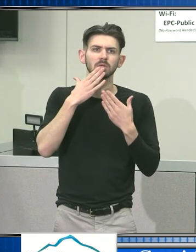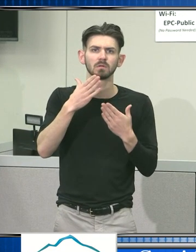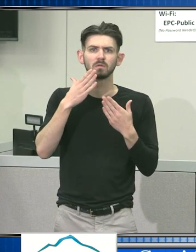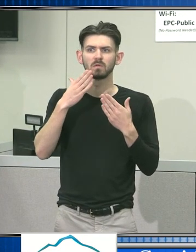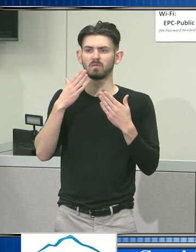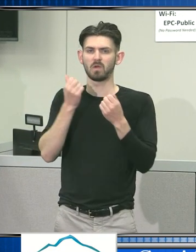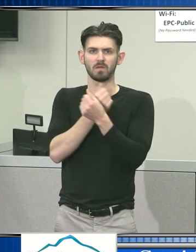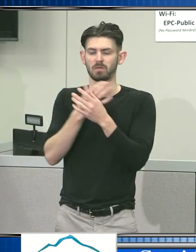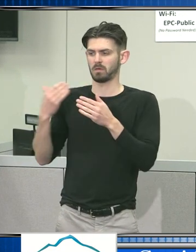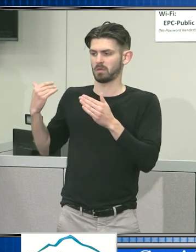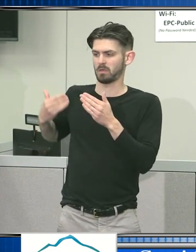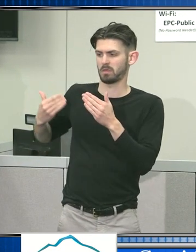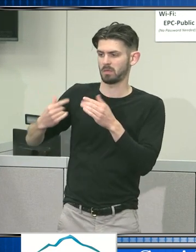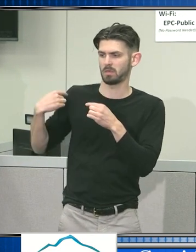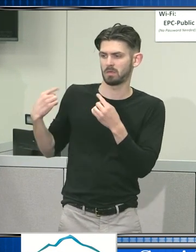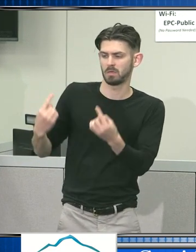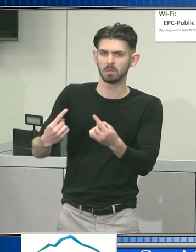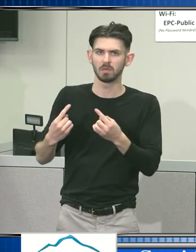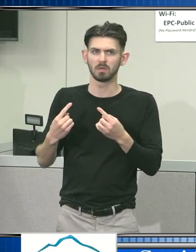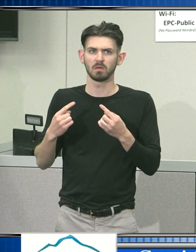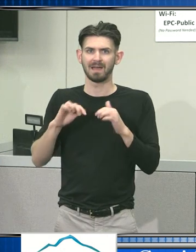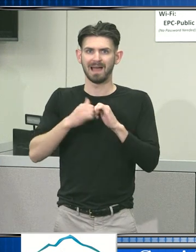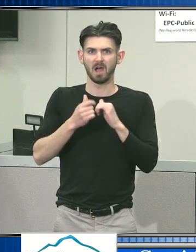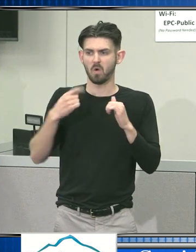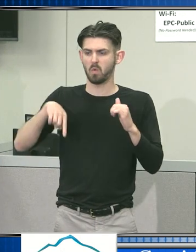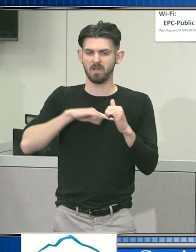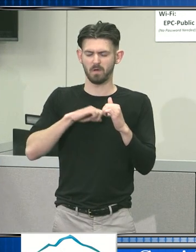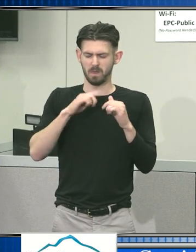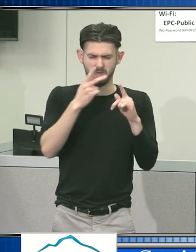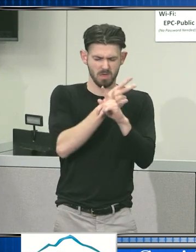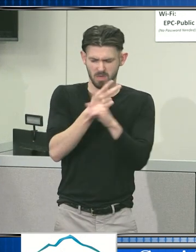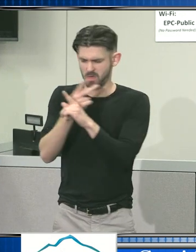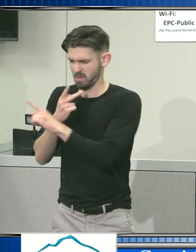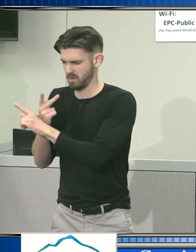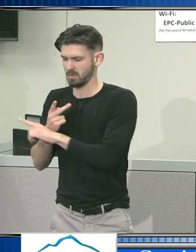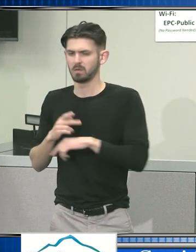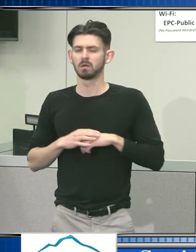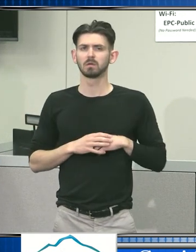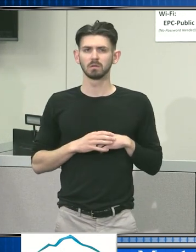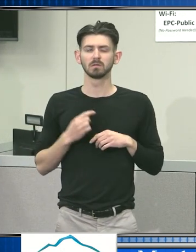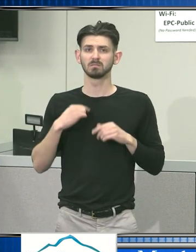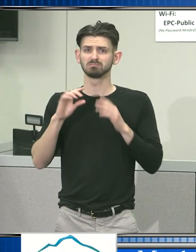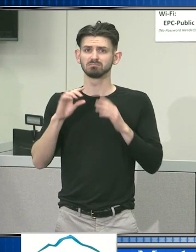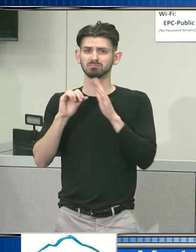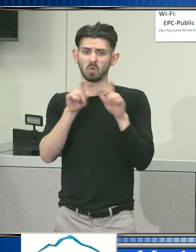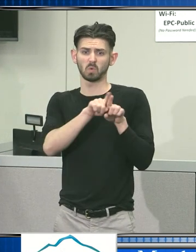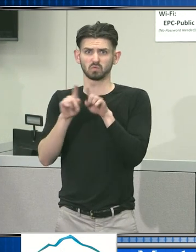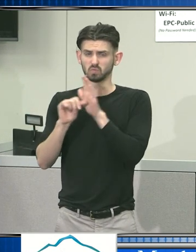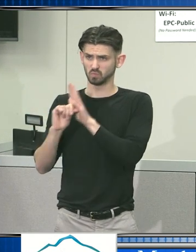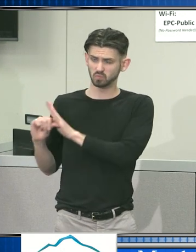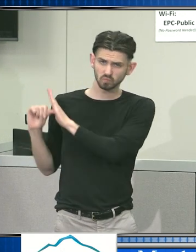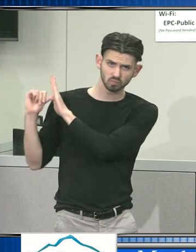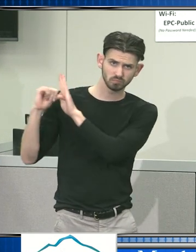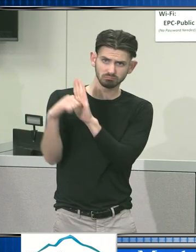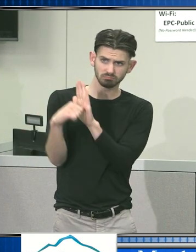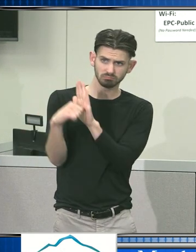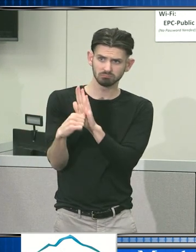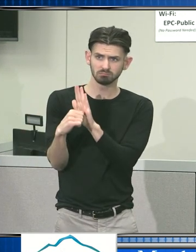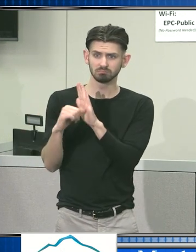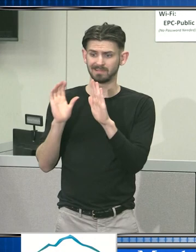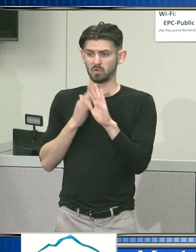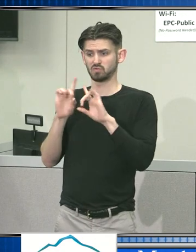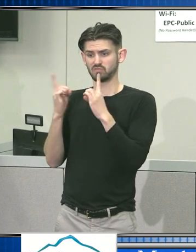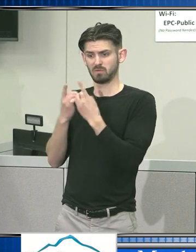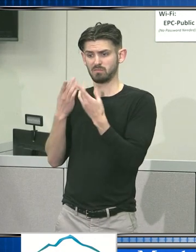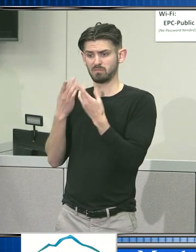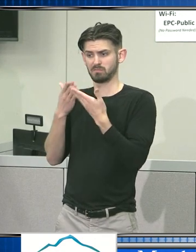with the COVID-19 pandemic. But I also want to say thanks, and I can't stress this enough, the great work that our Department of